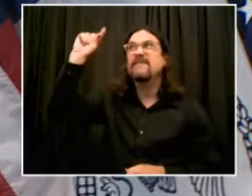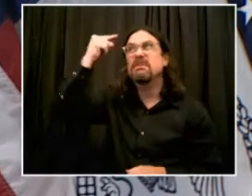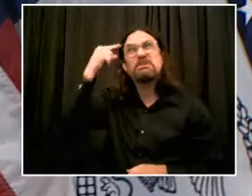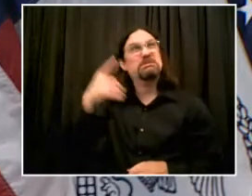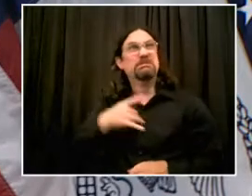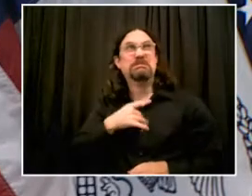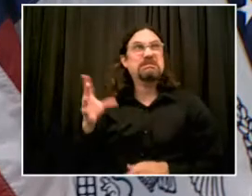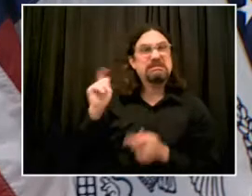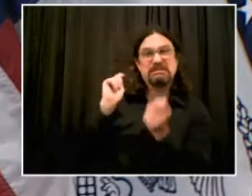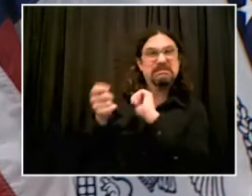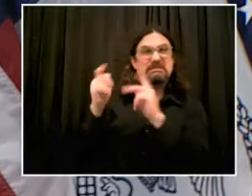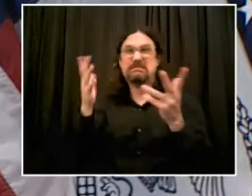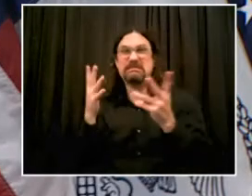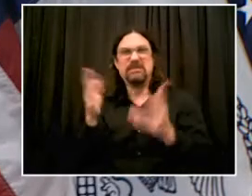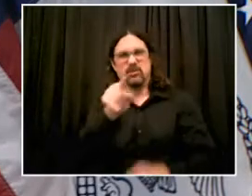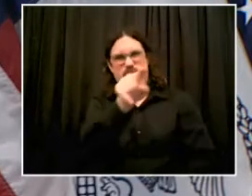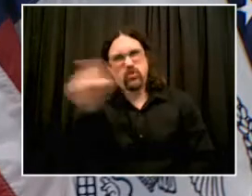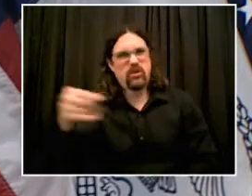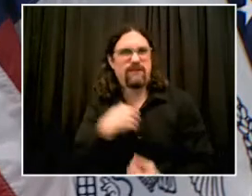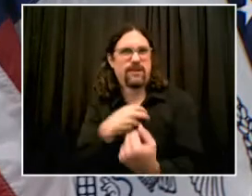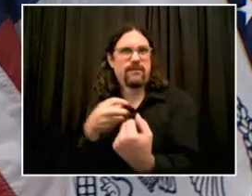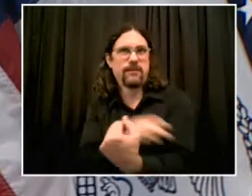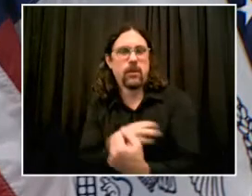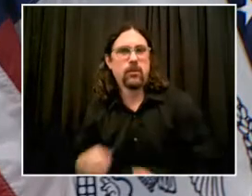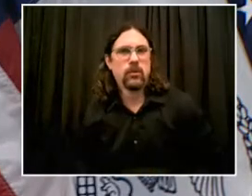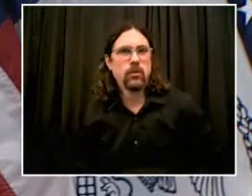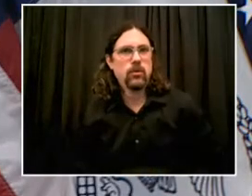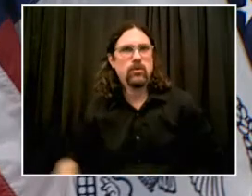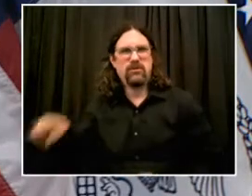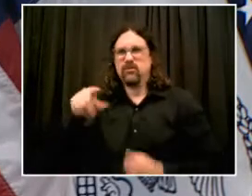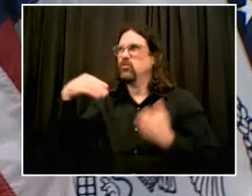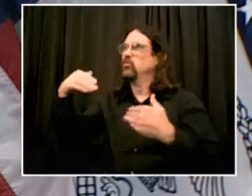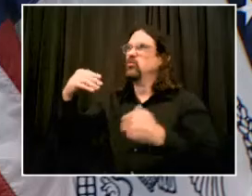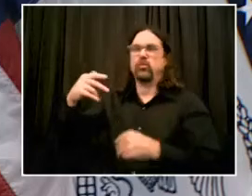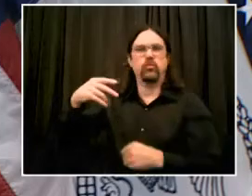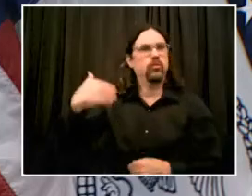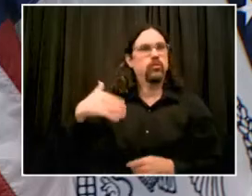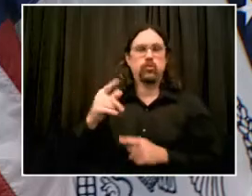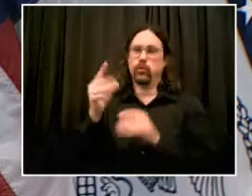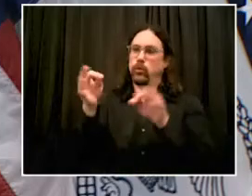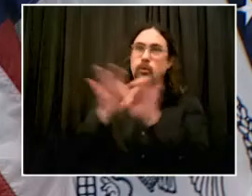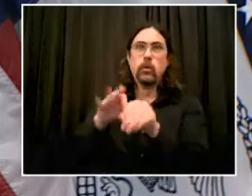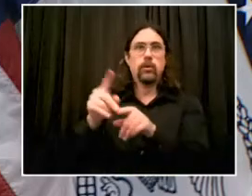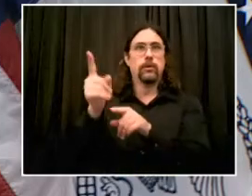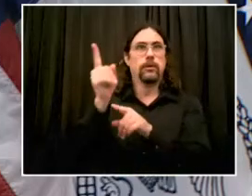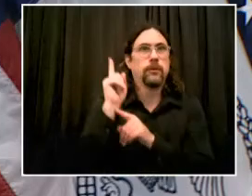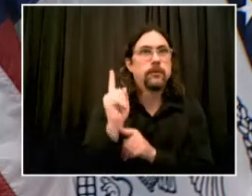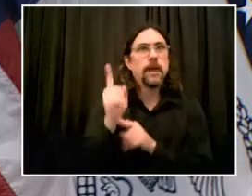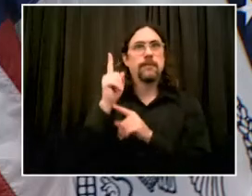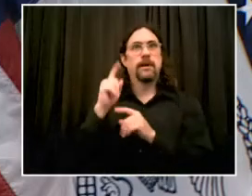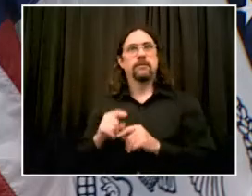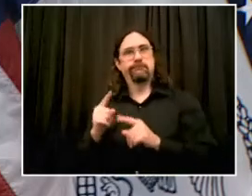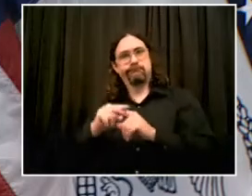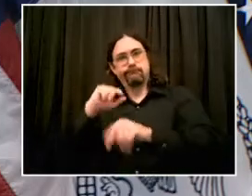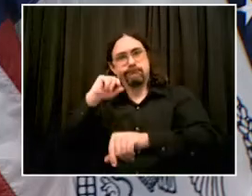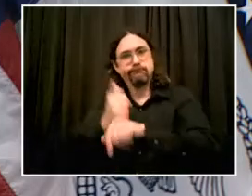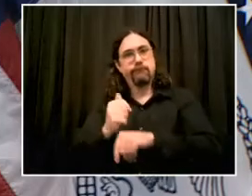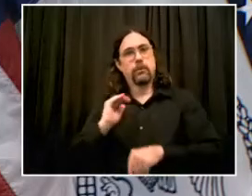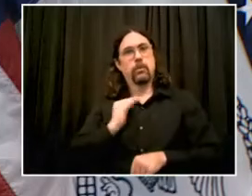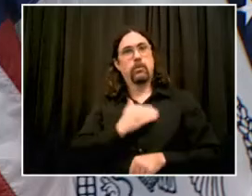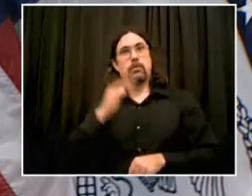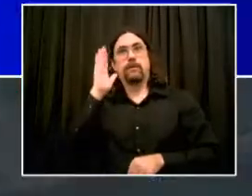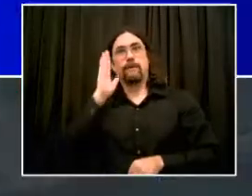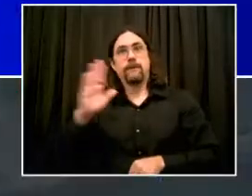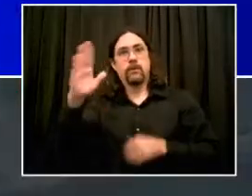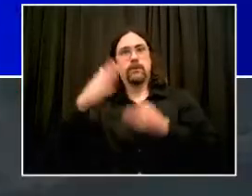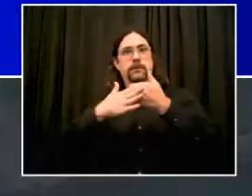Let's get everyone involved in deciding the future of our city and our country. With that, we'll turn to our indicators. Number